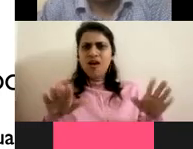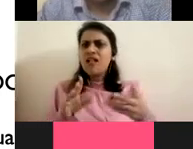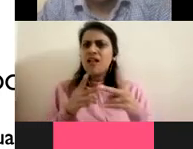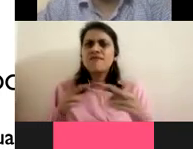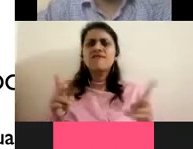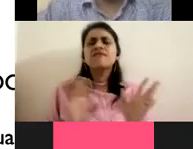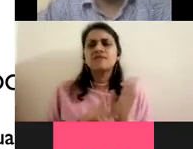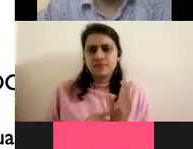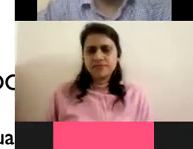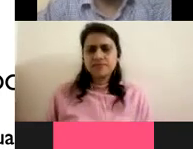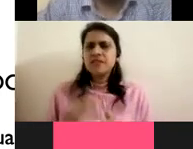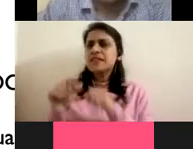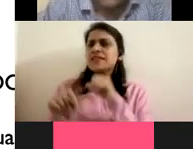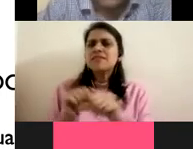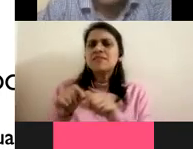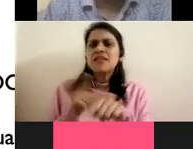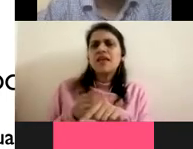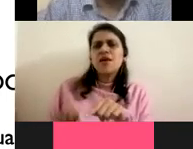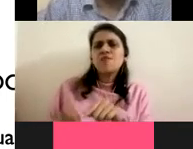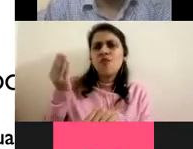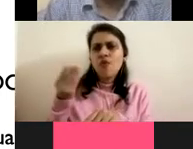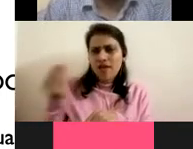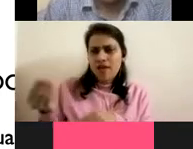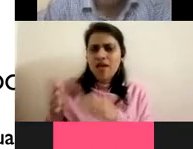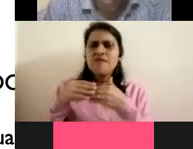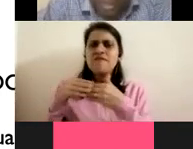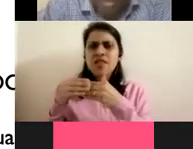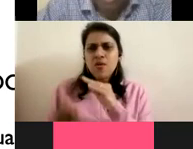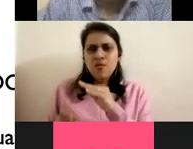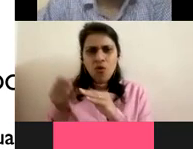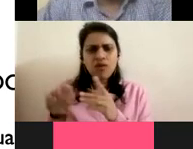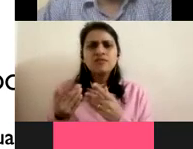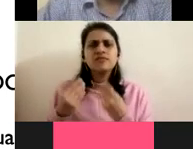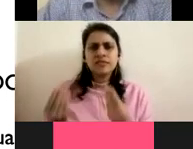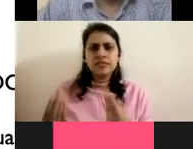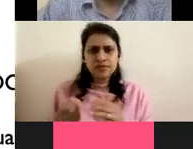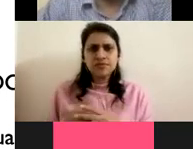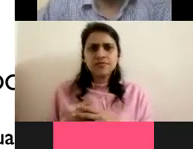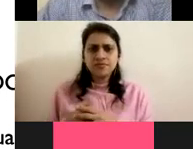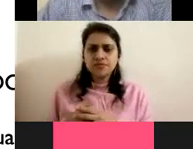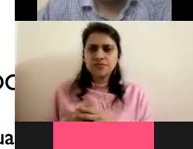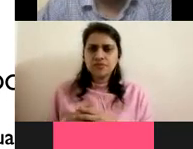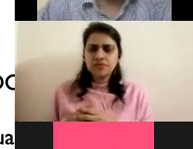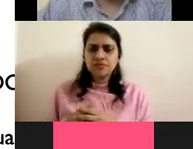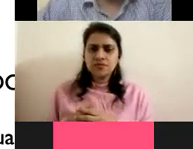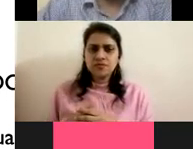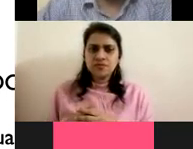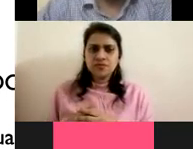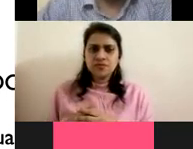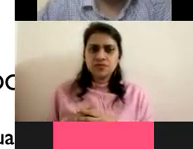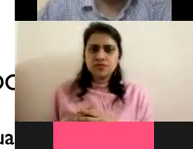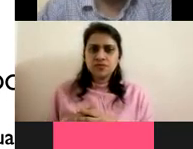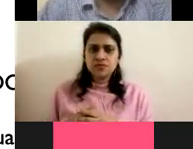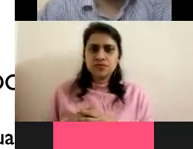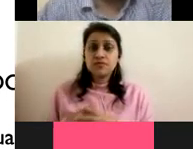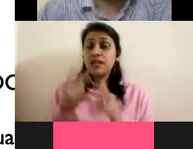know, just time dada de diya, thoda sa flexibility jo baat kiya humne, material ko different format mein de diya,